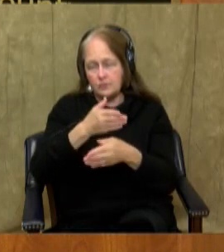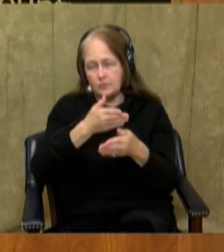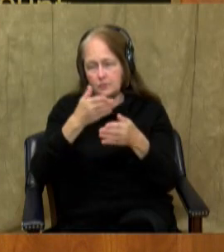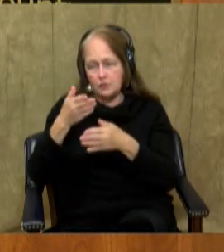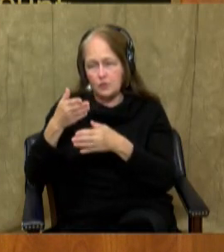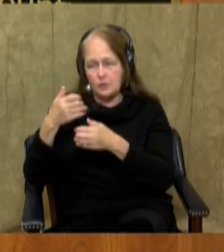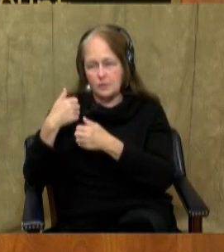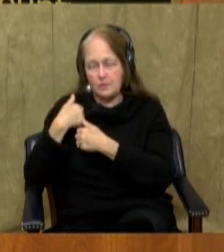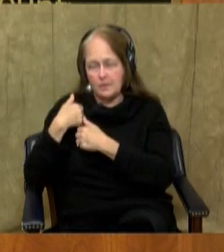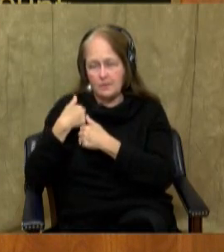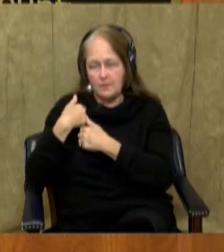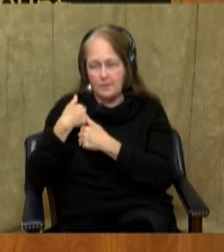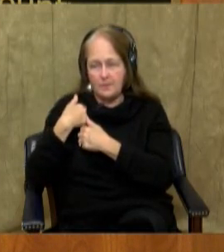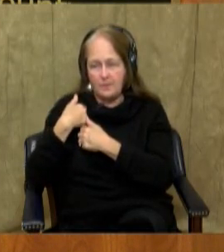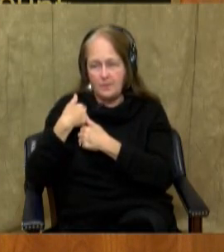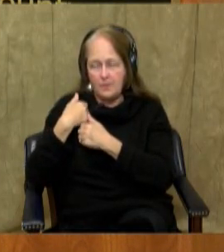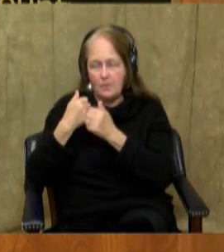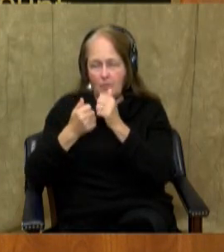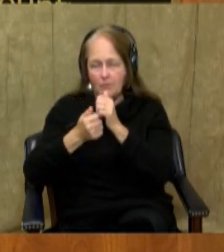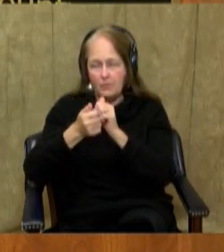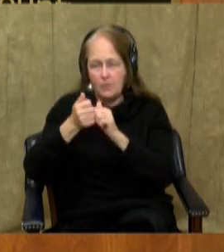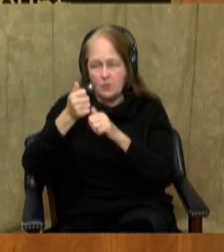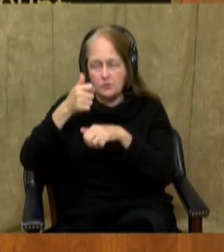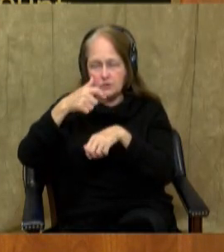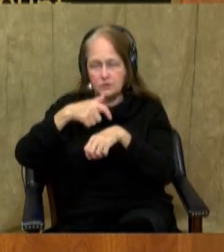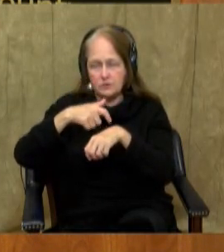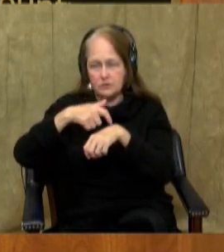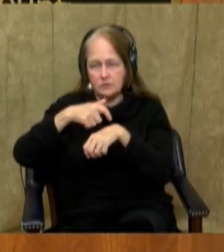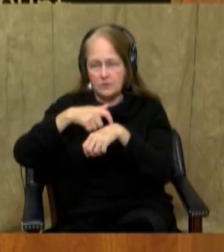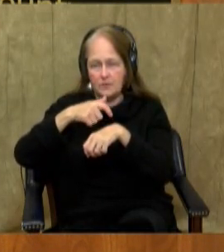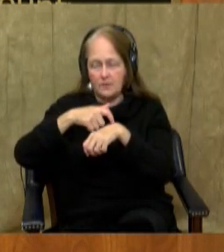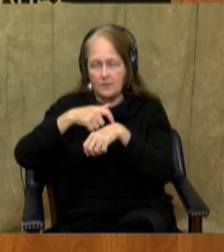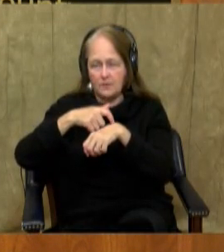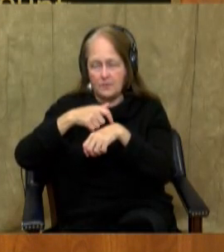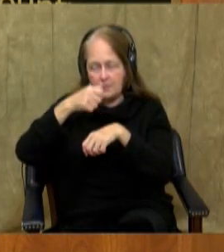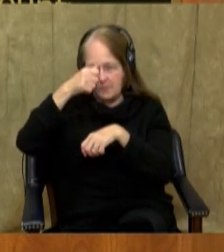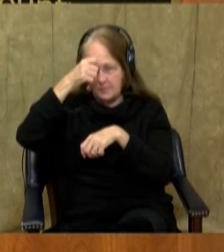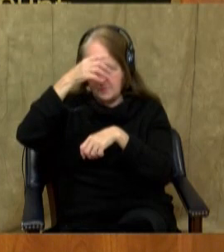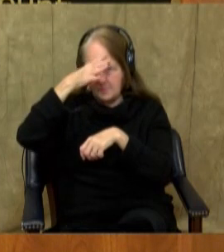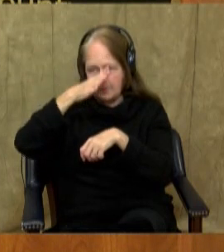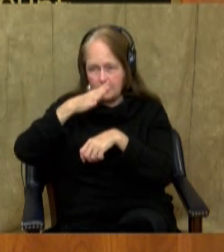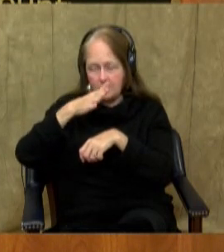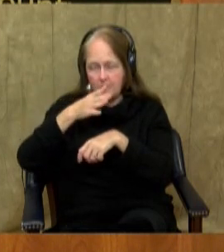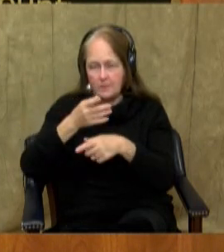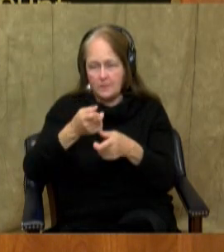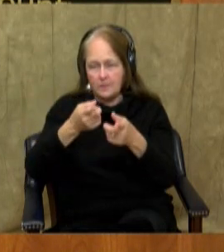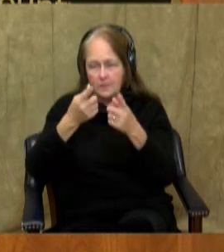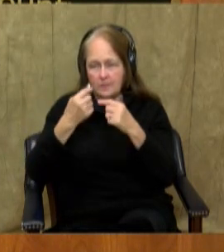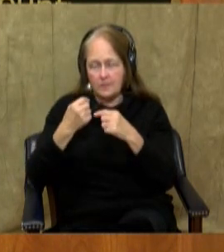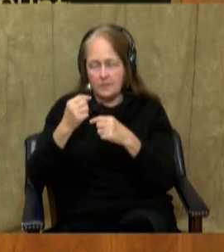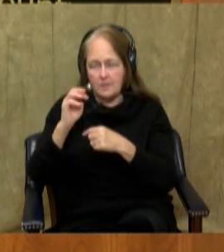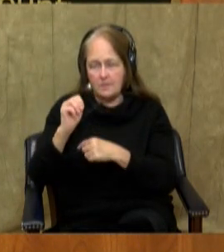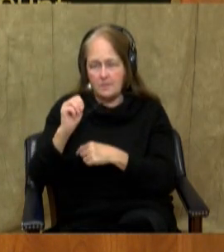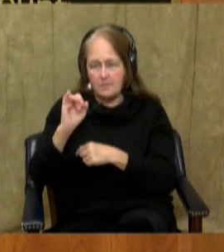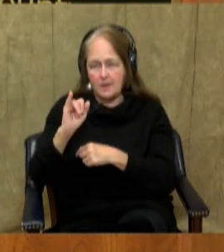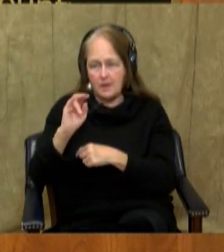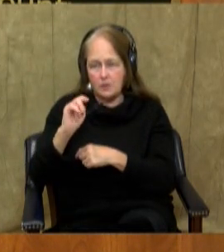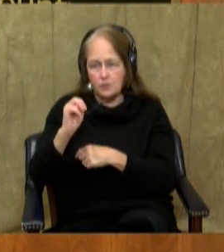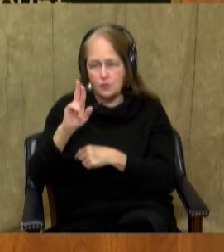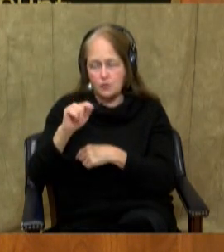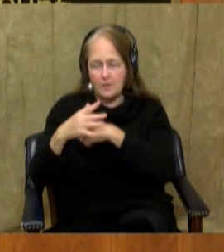the military. And most of the time, the men that were drafted, they came from minority groups and